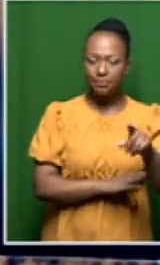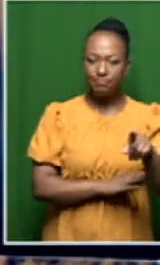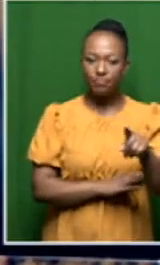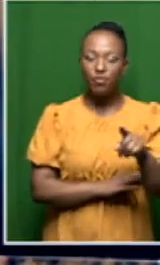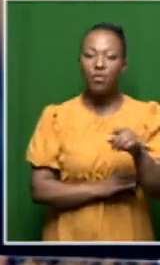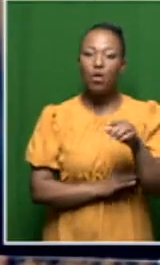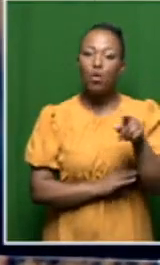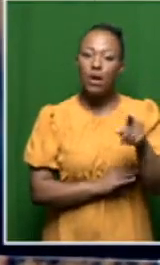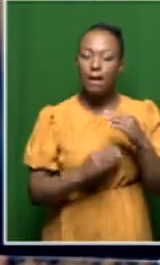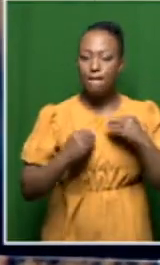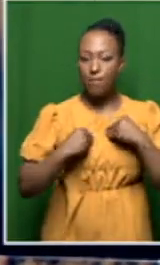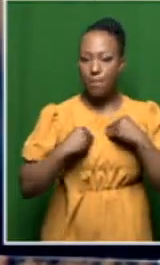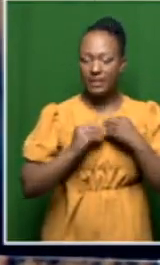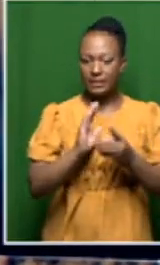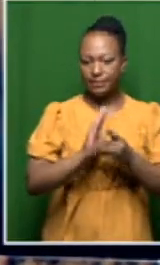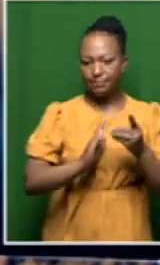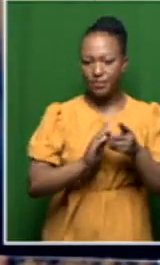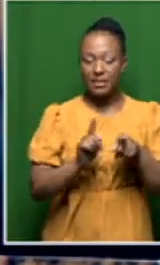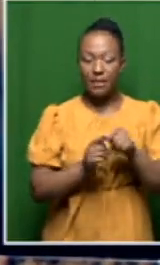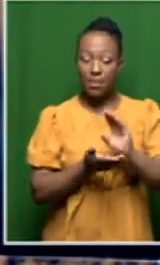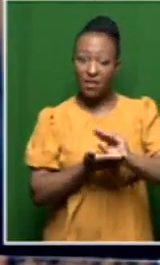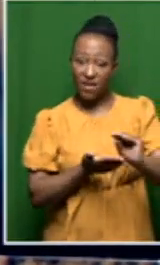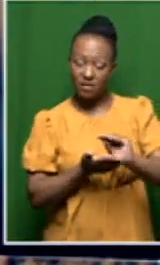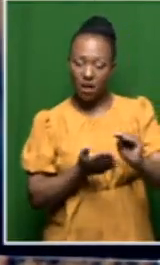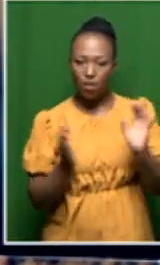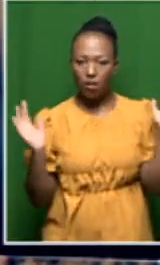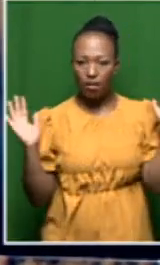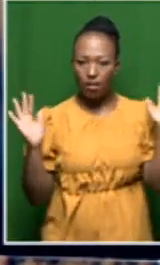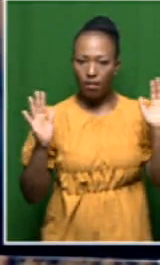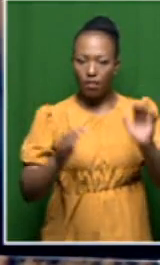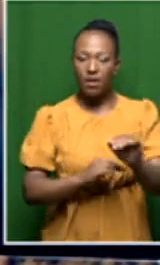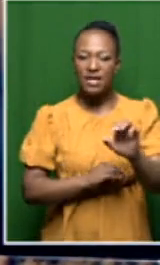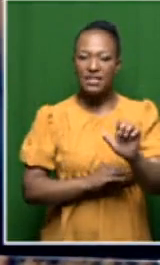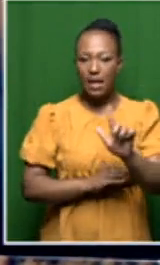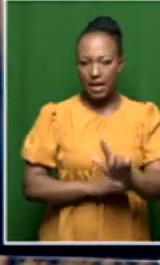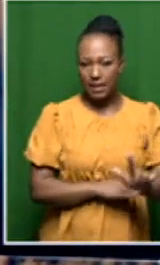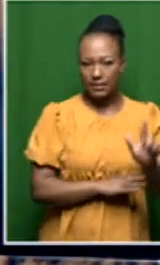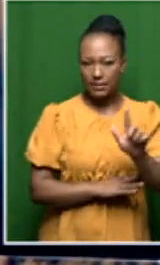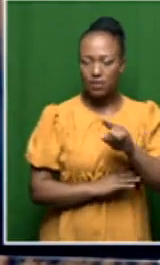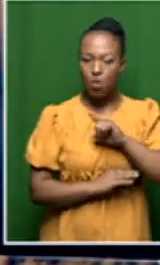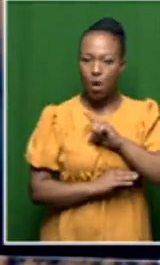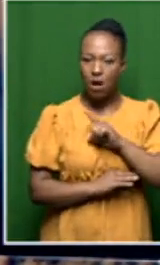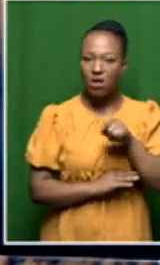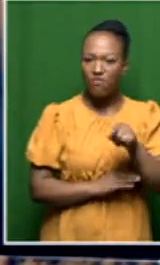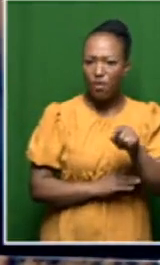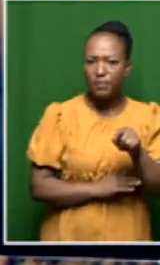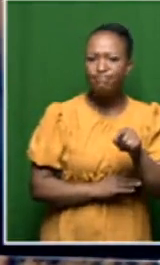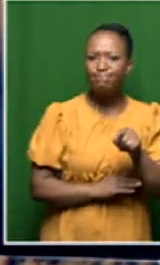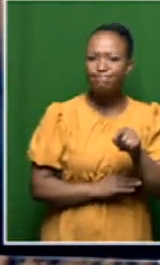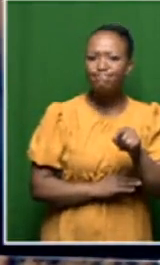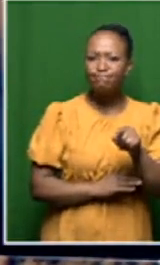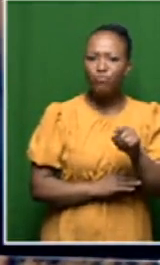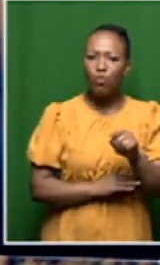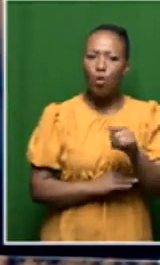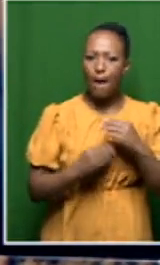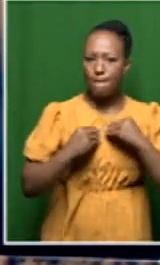property developers and investors are expected to gather in East London for the inaugural Property Development and Investment